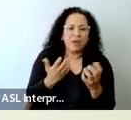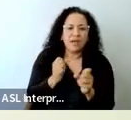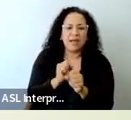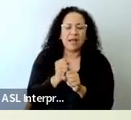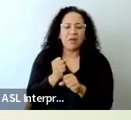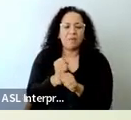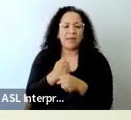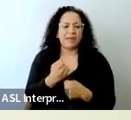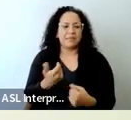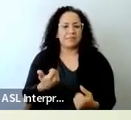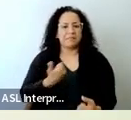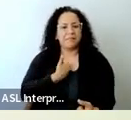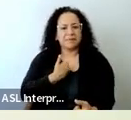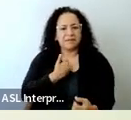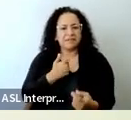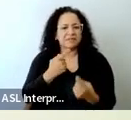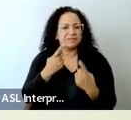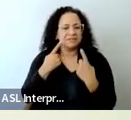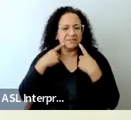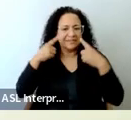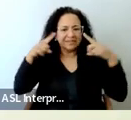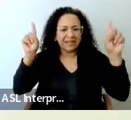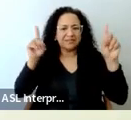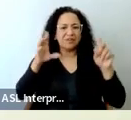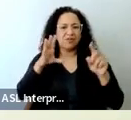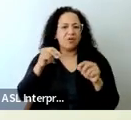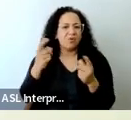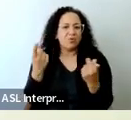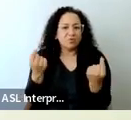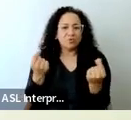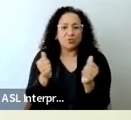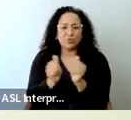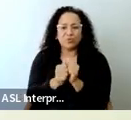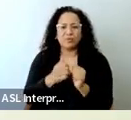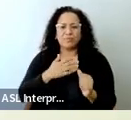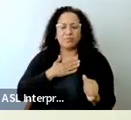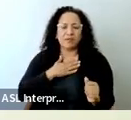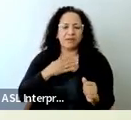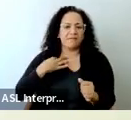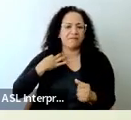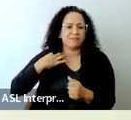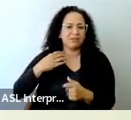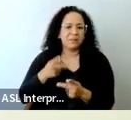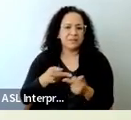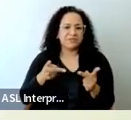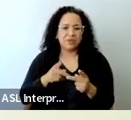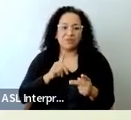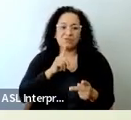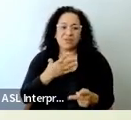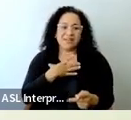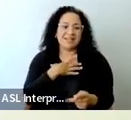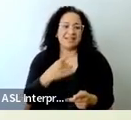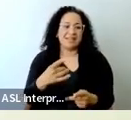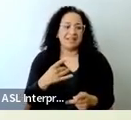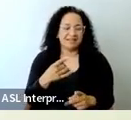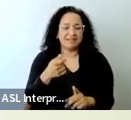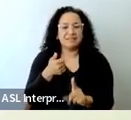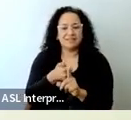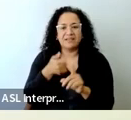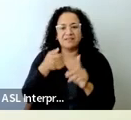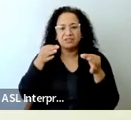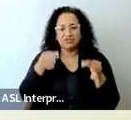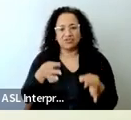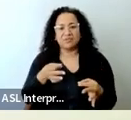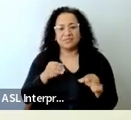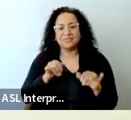myself successful and what to do with my volunteer positions. I really like the self-determination system. Thank